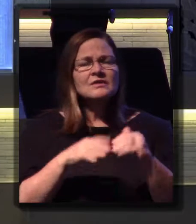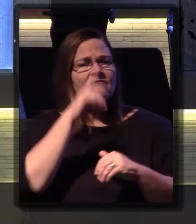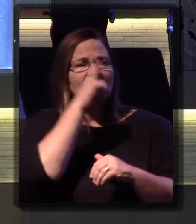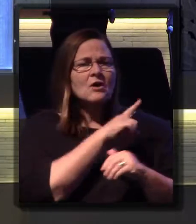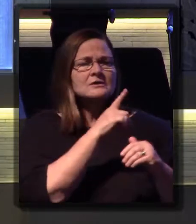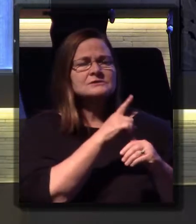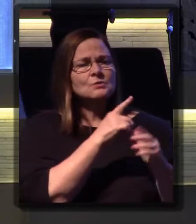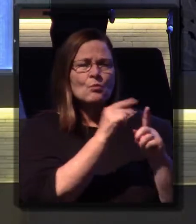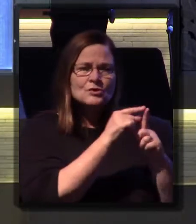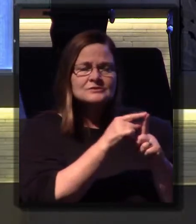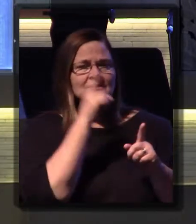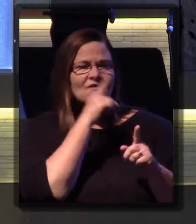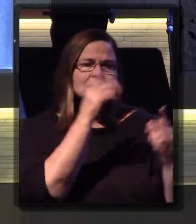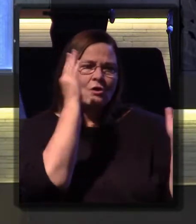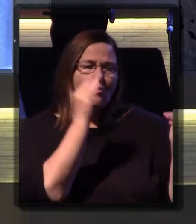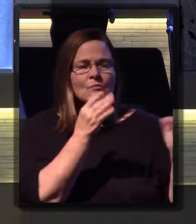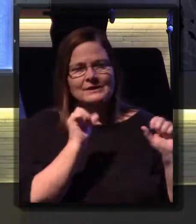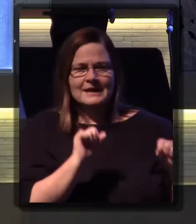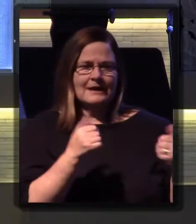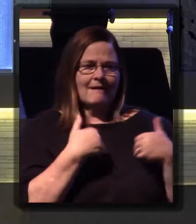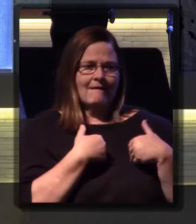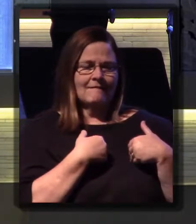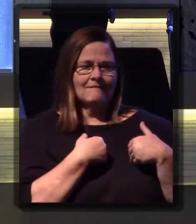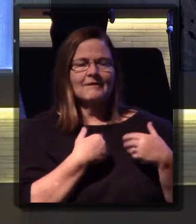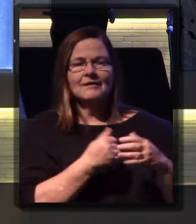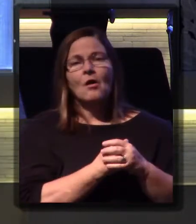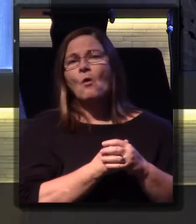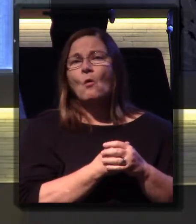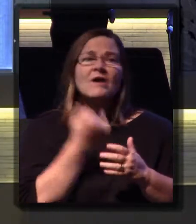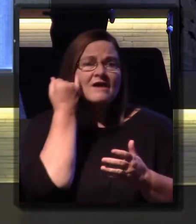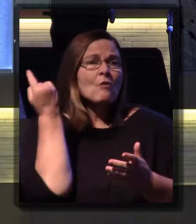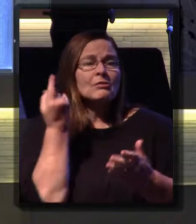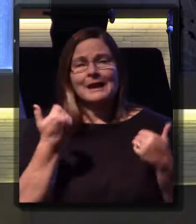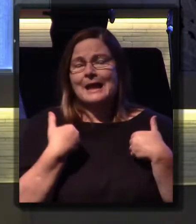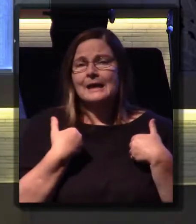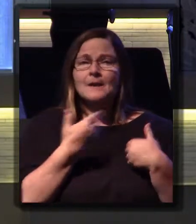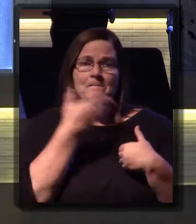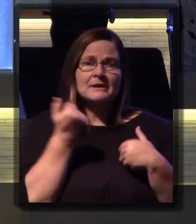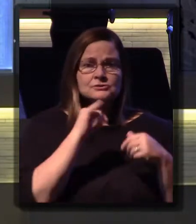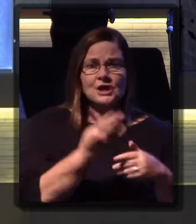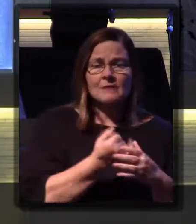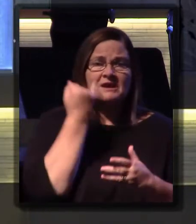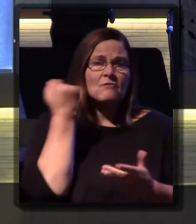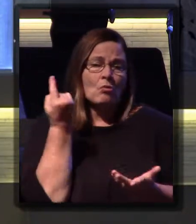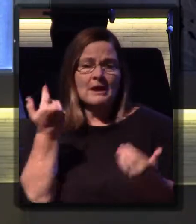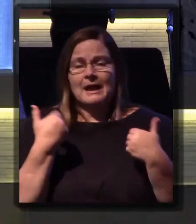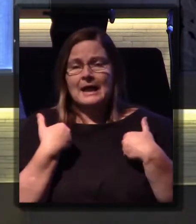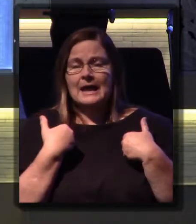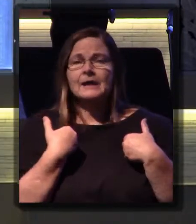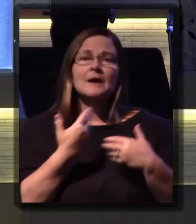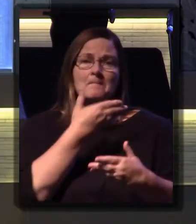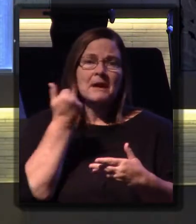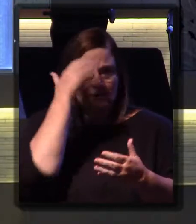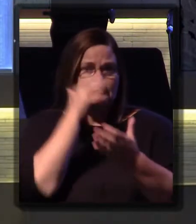than all the false words of hope that we could tell ourselves. Oh, if only I had